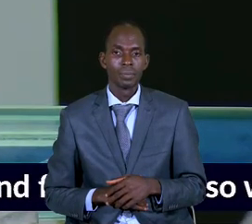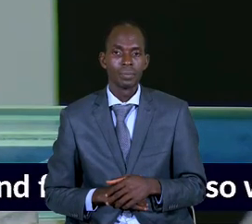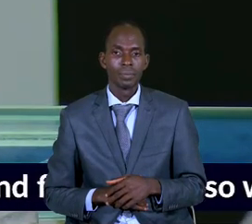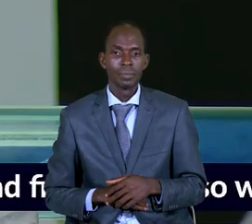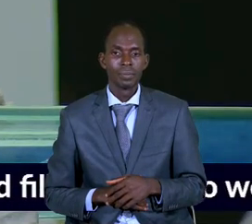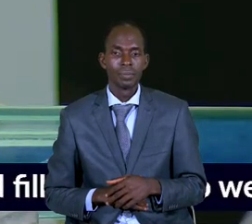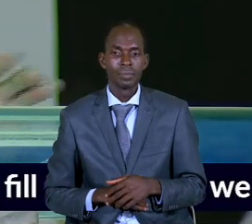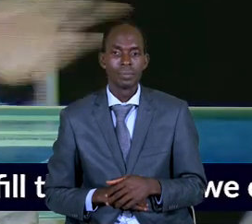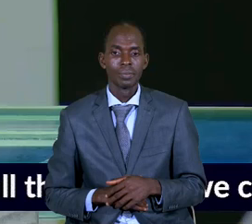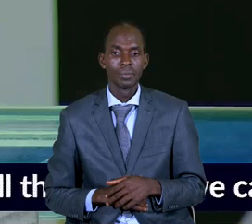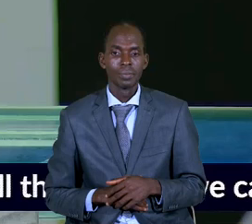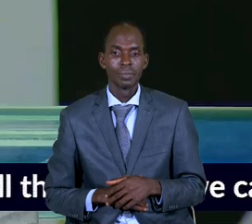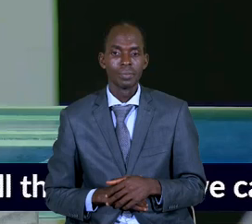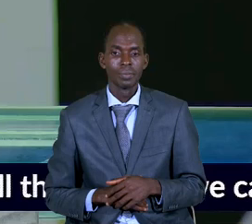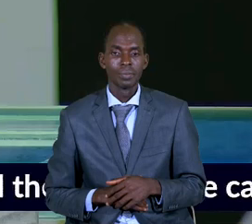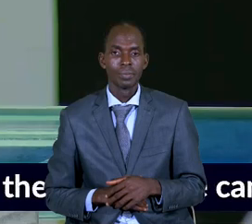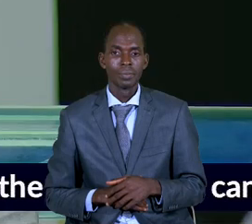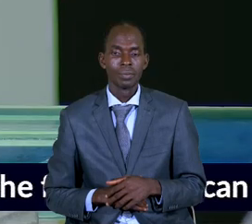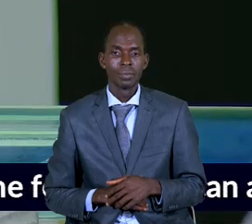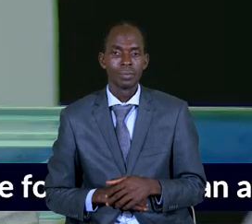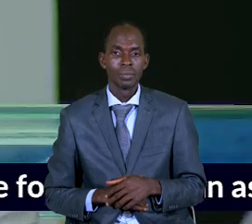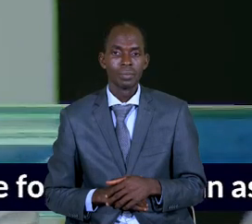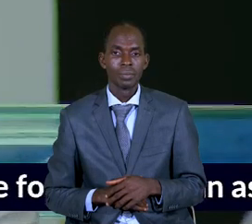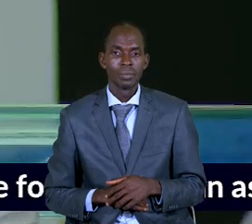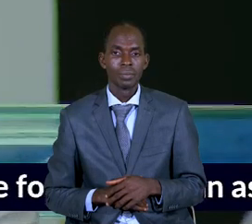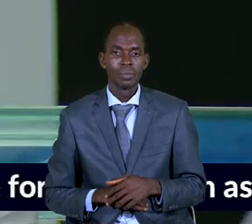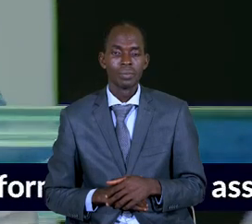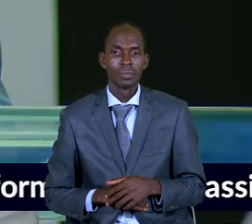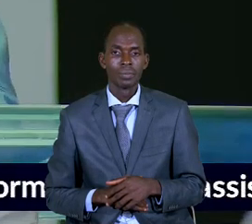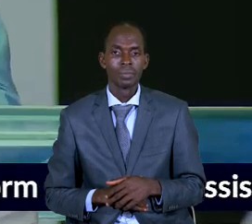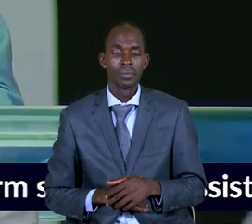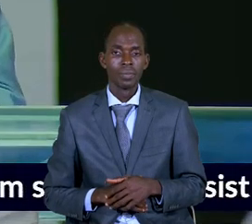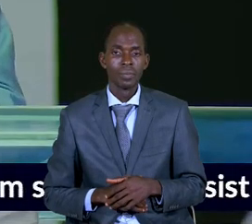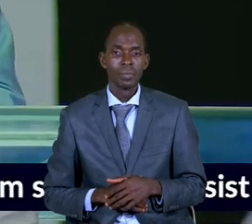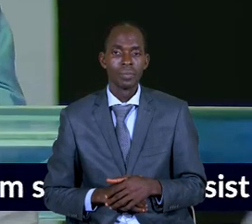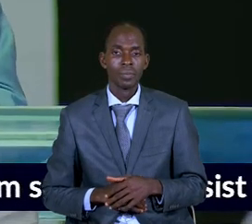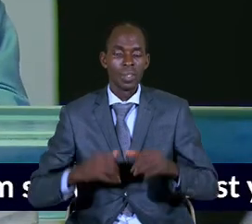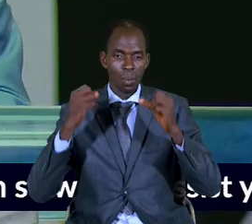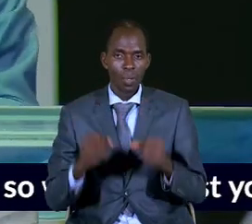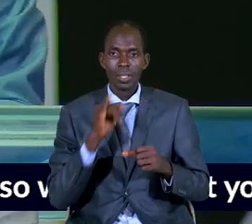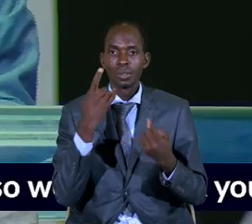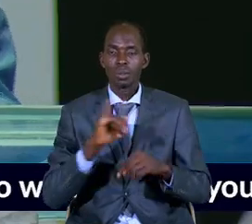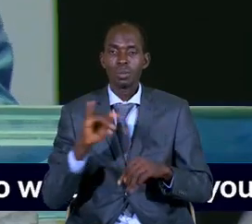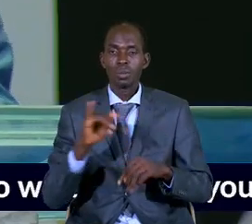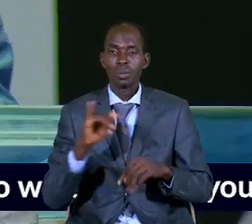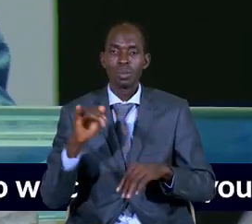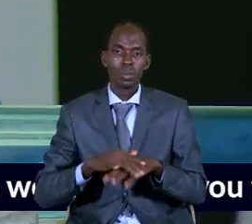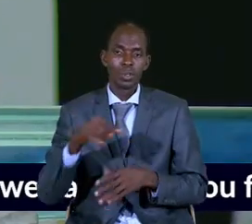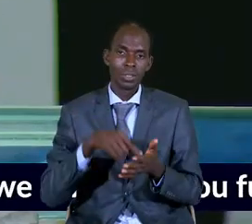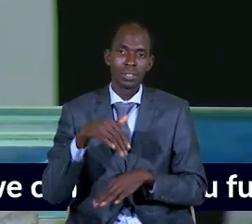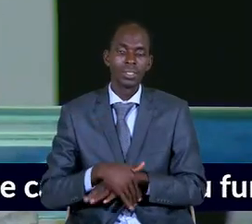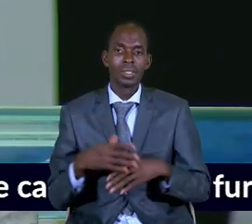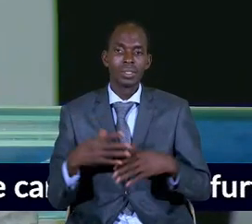saturated miracles are coming tonight. Power is coming on you tonight. Healing